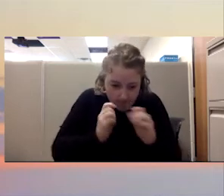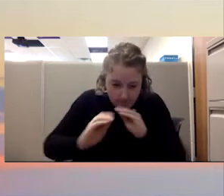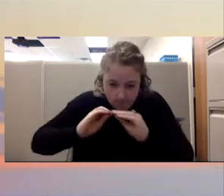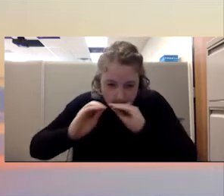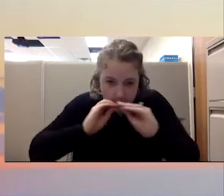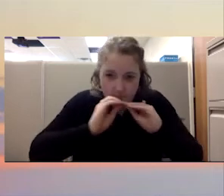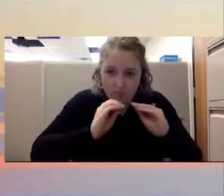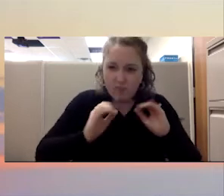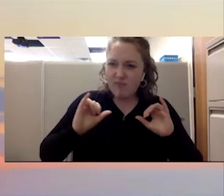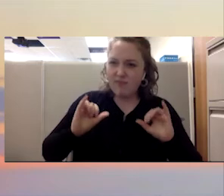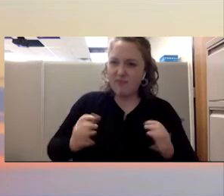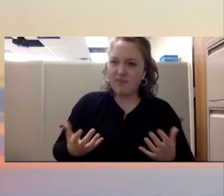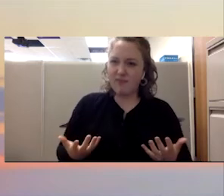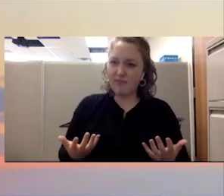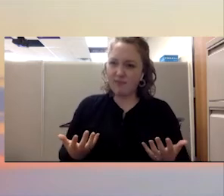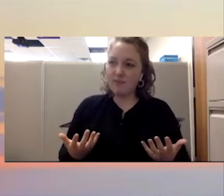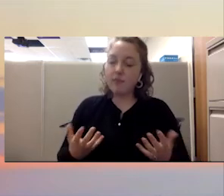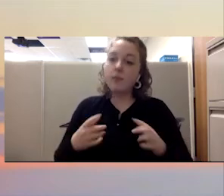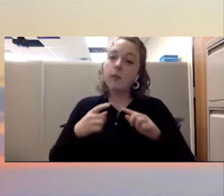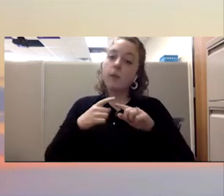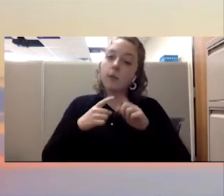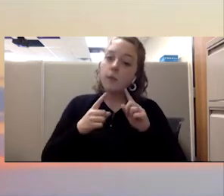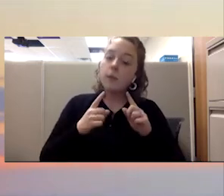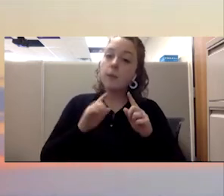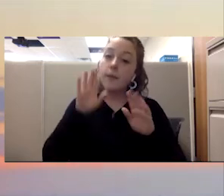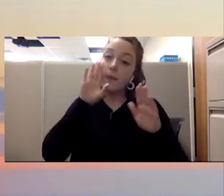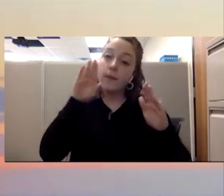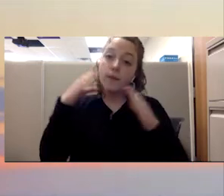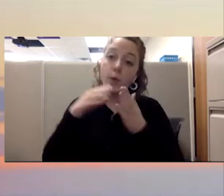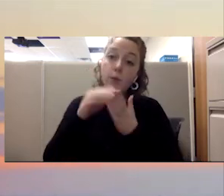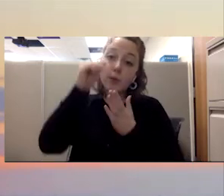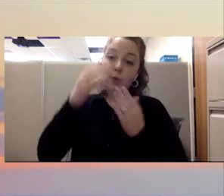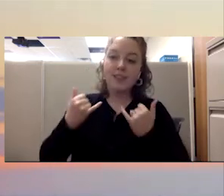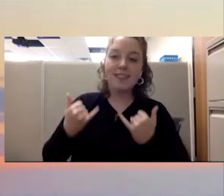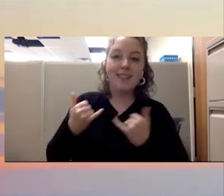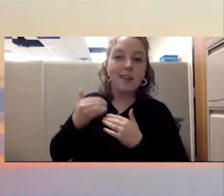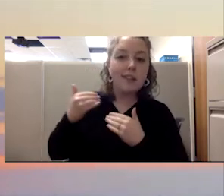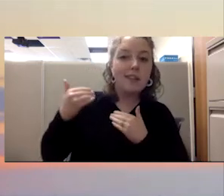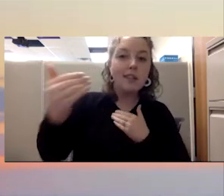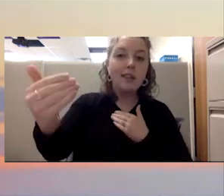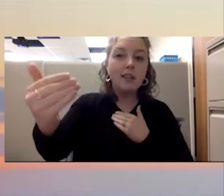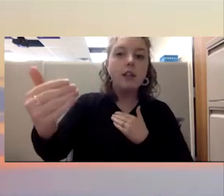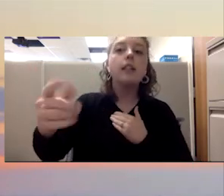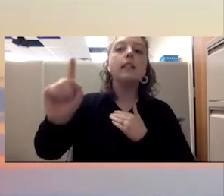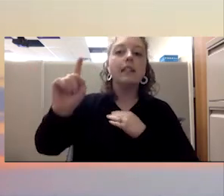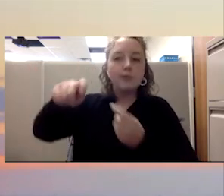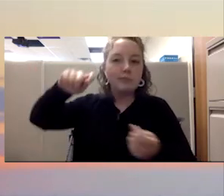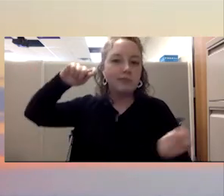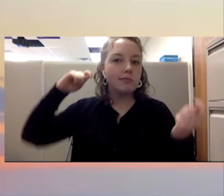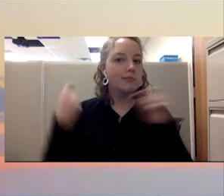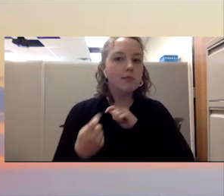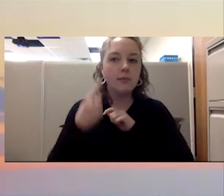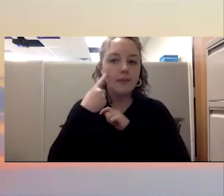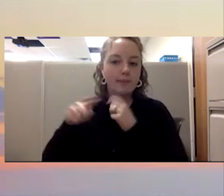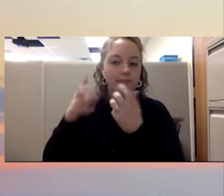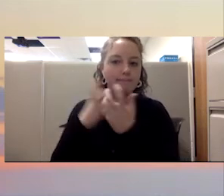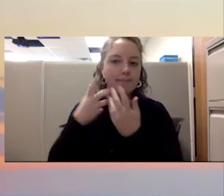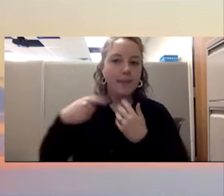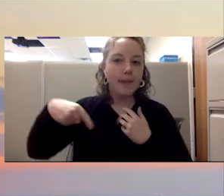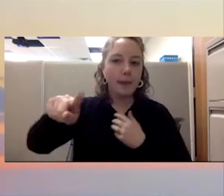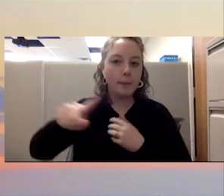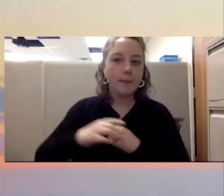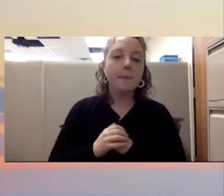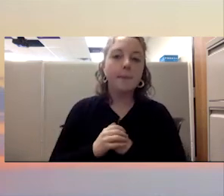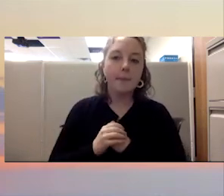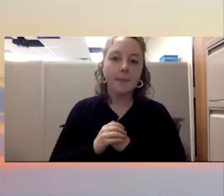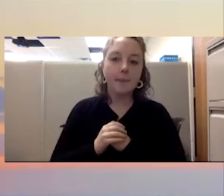going to be looking for students of today and tomorrow, we have to have different learning spaces, I think. And as we see more hybrid